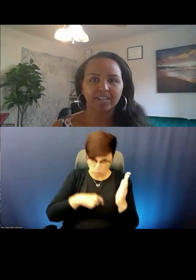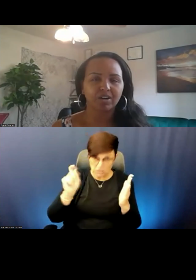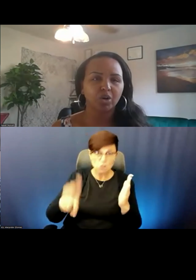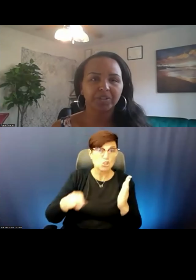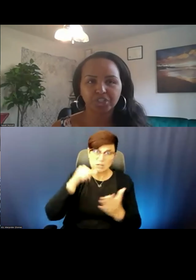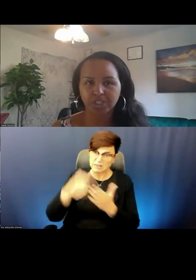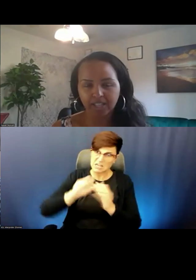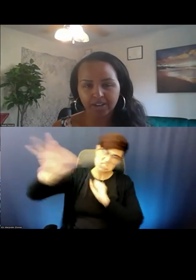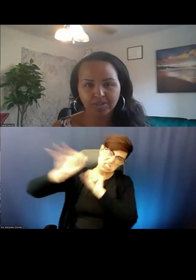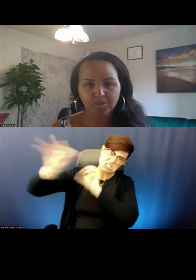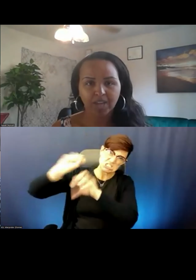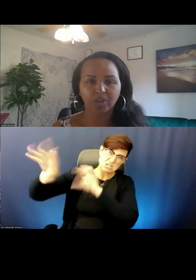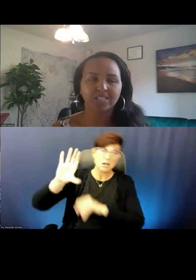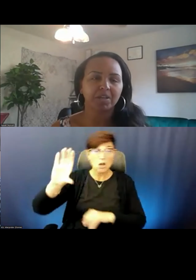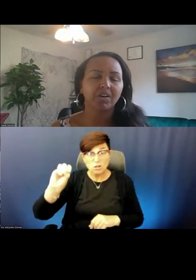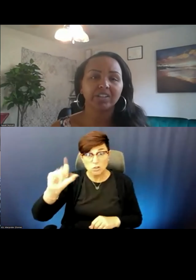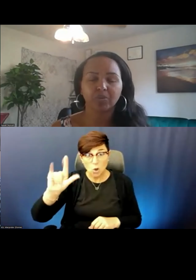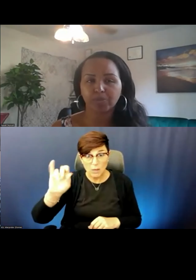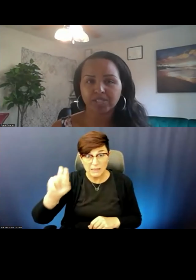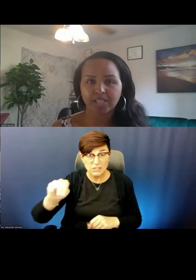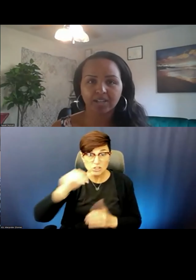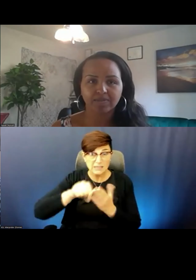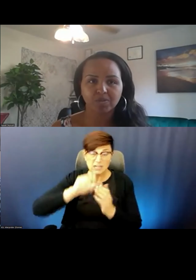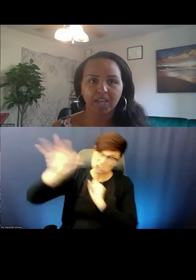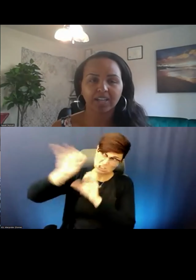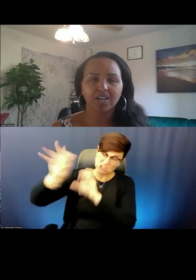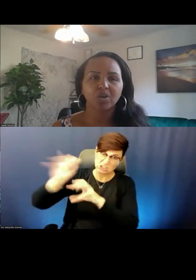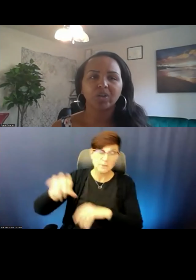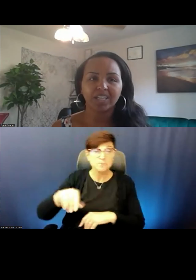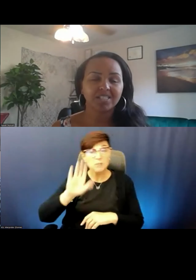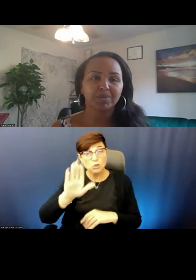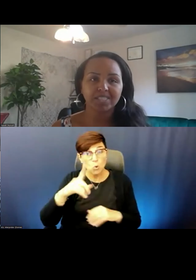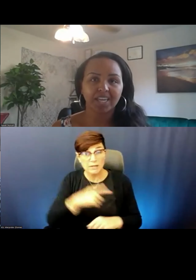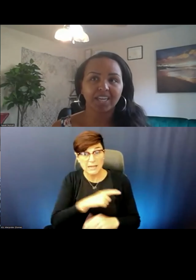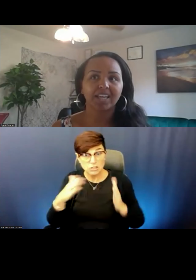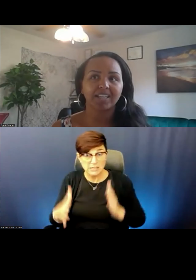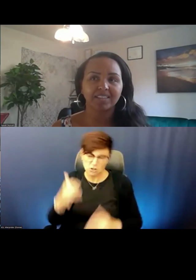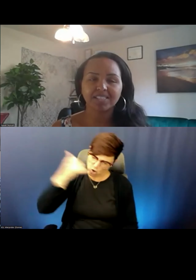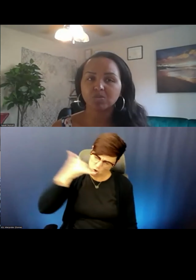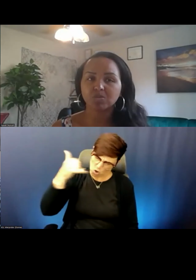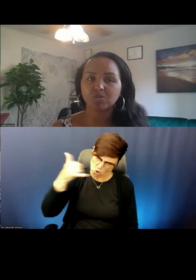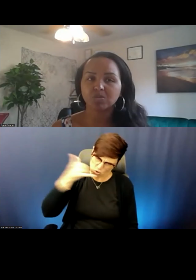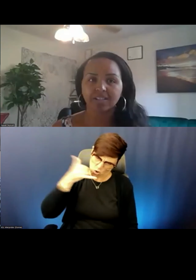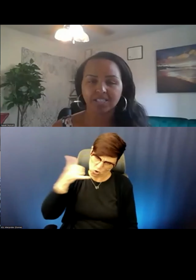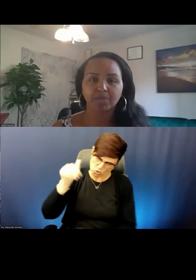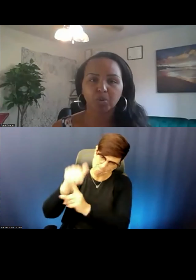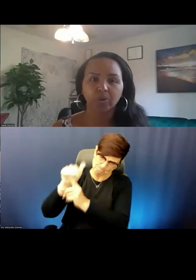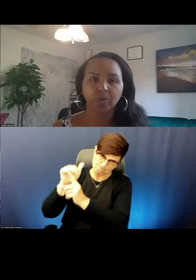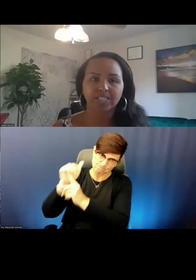right? Our coalition letters, right? We need to be calling our representatives, right? We need to be saying like, this is